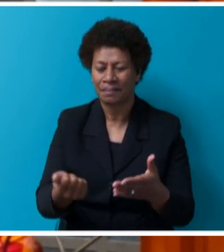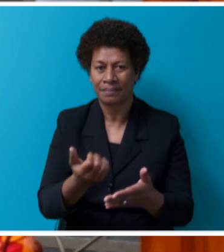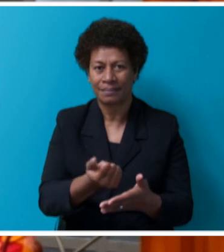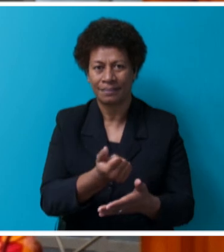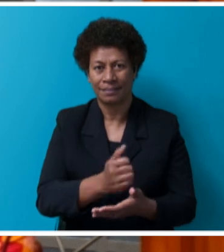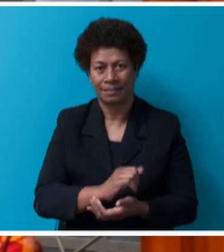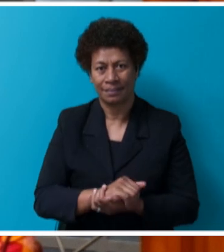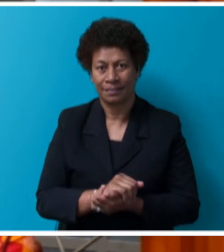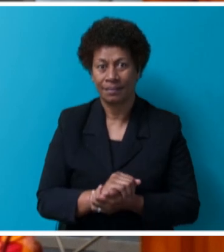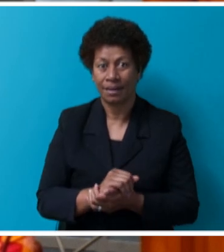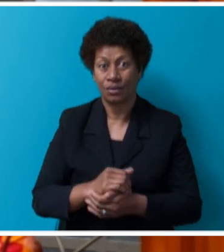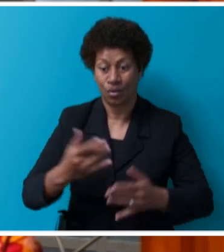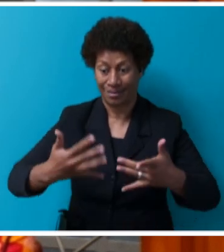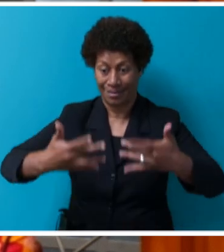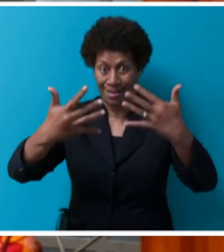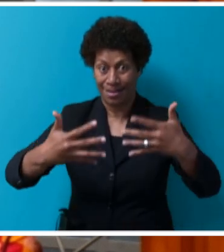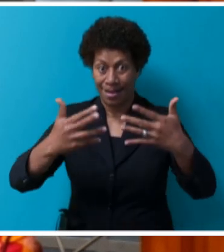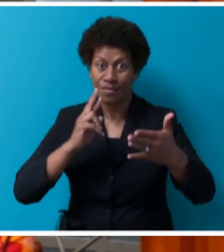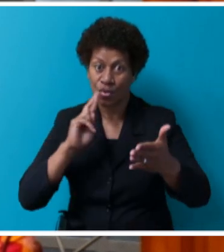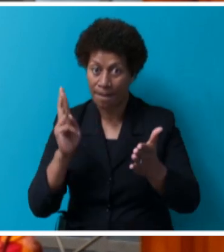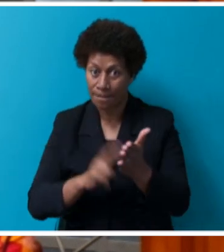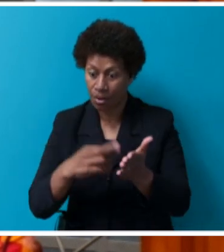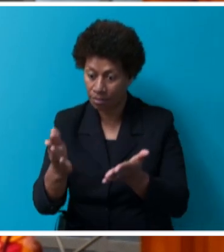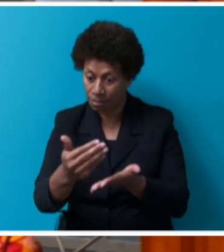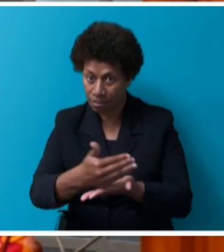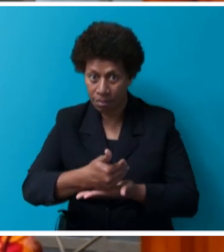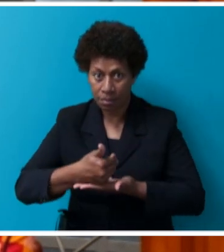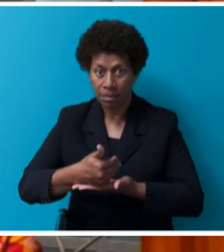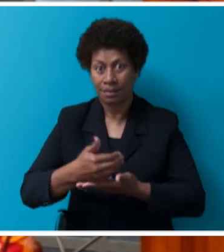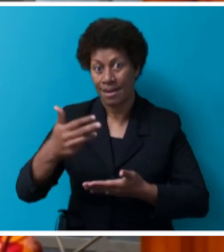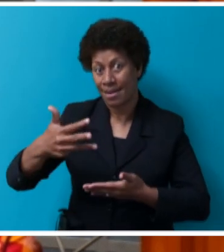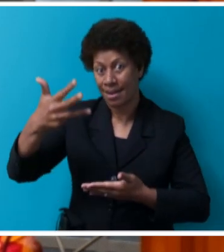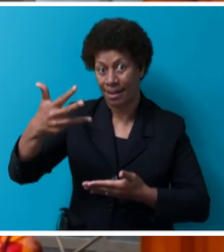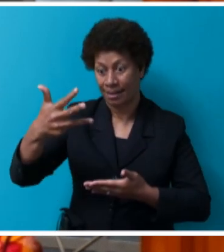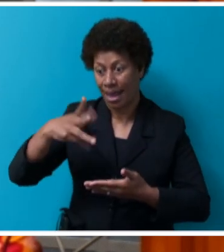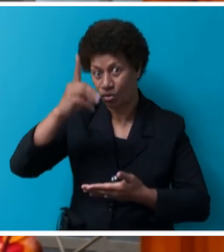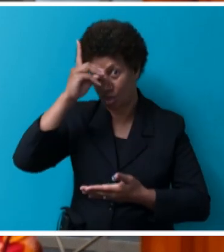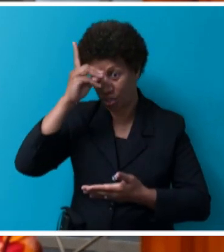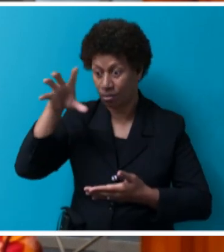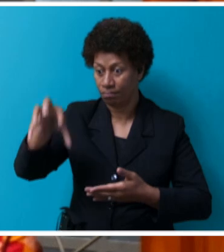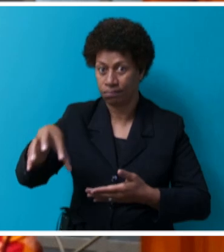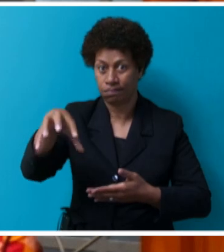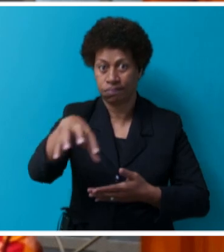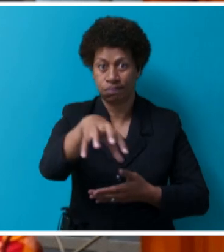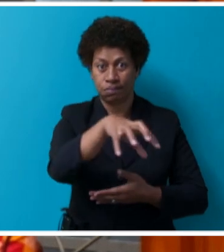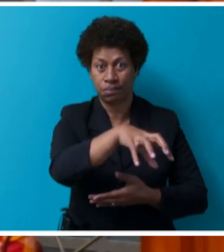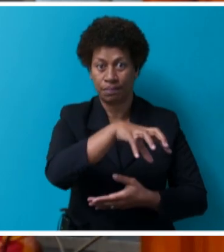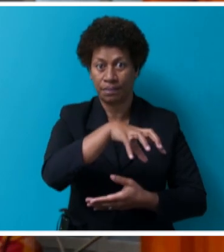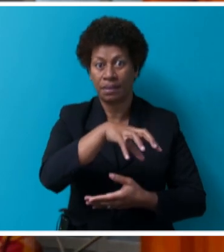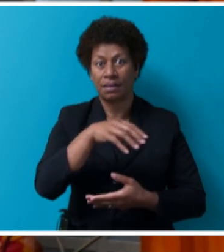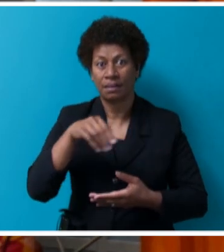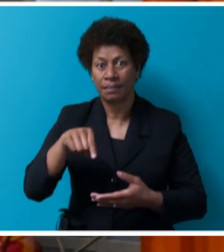the data and reports received from all 9 education districts, the Ministry is elated to announce the